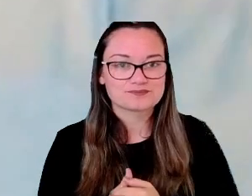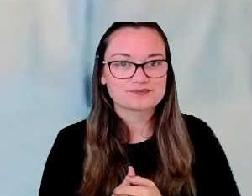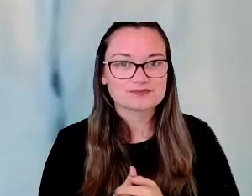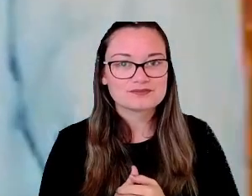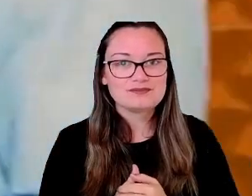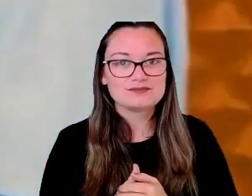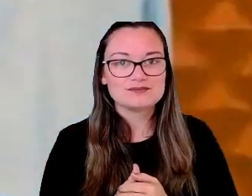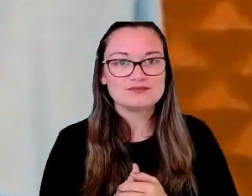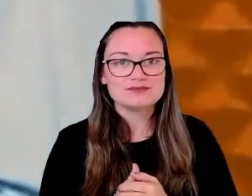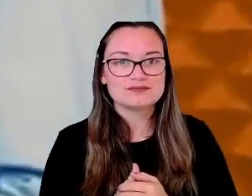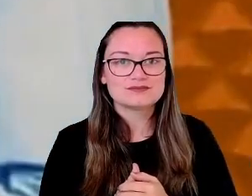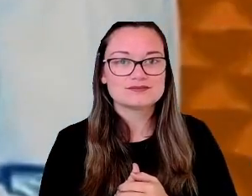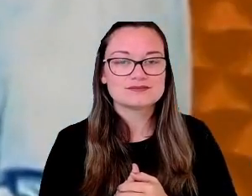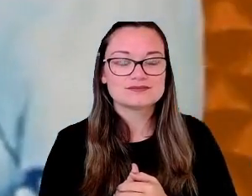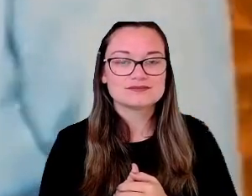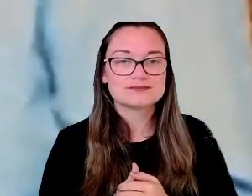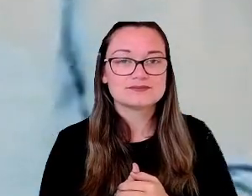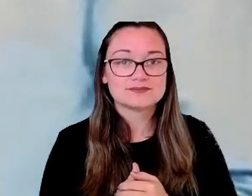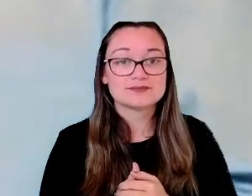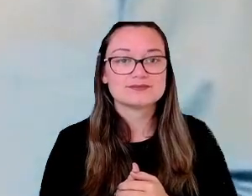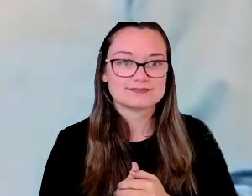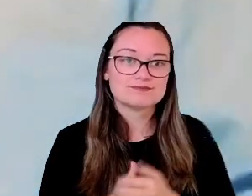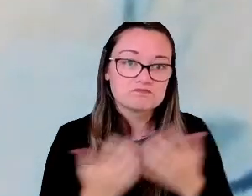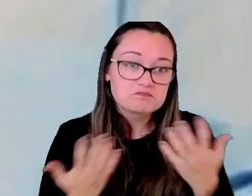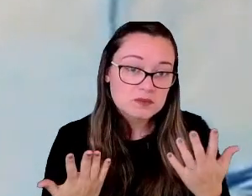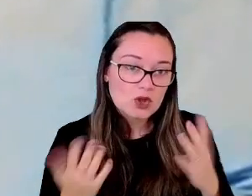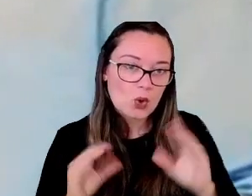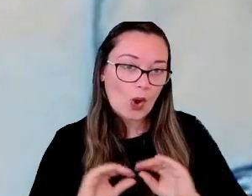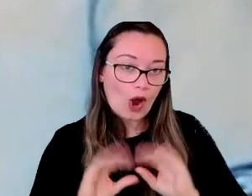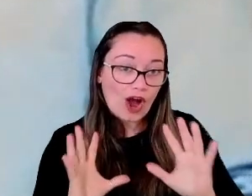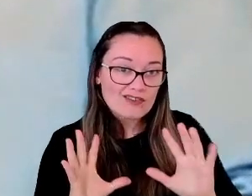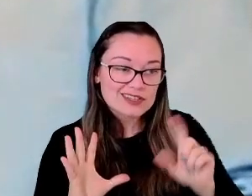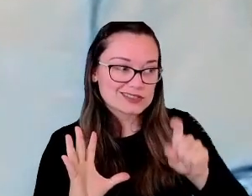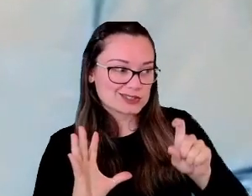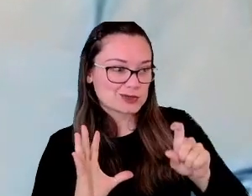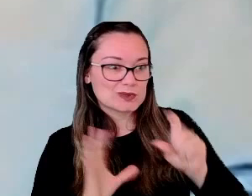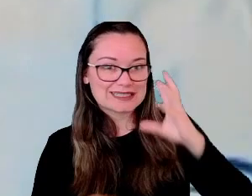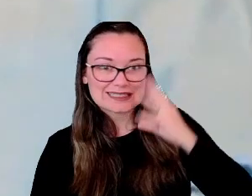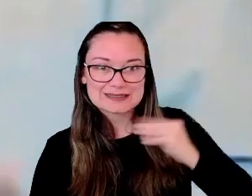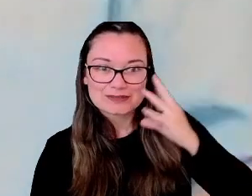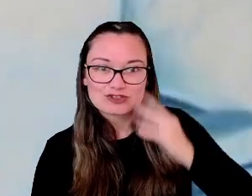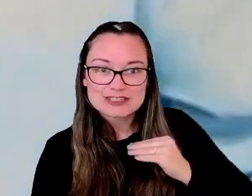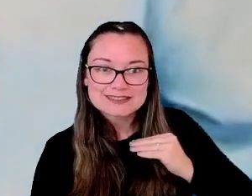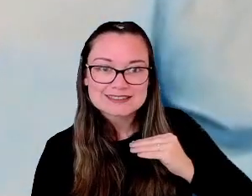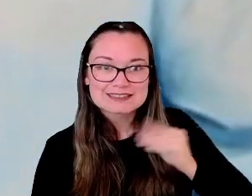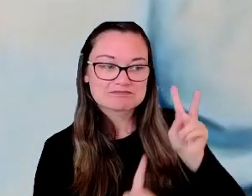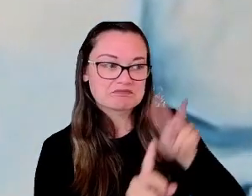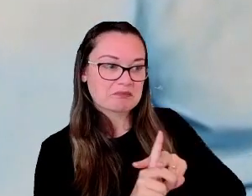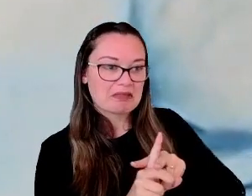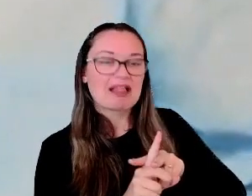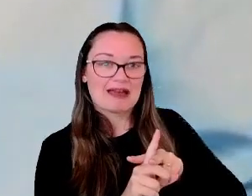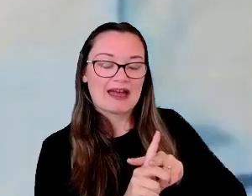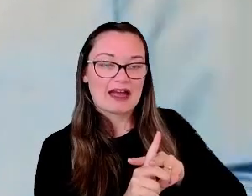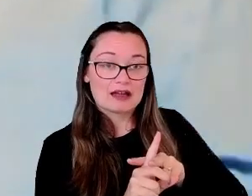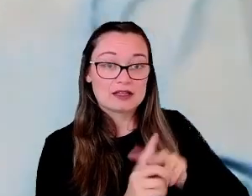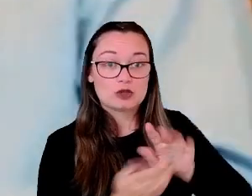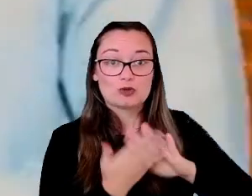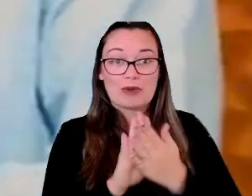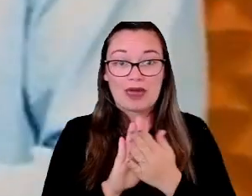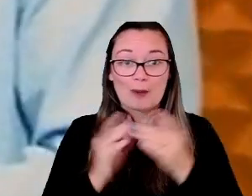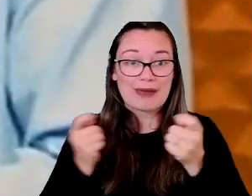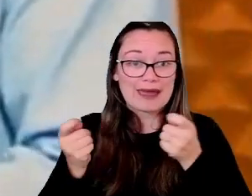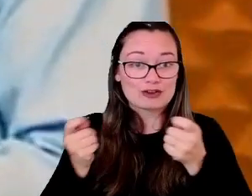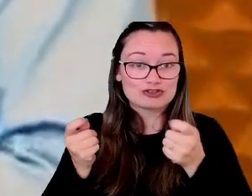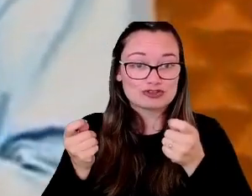supervisory role. Now, obviously, you're going to need experience in agriculture. In order to have a managerial role in it, you're